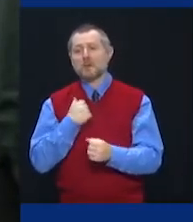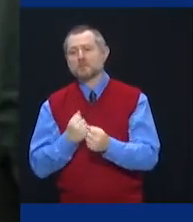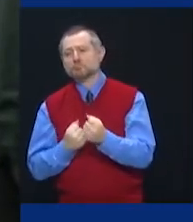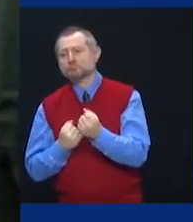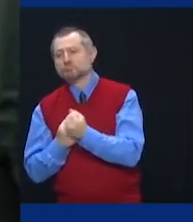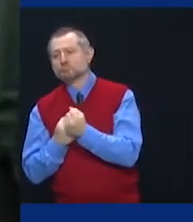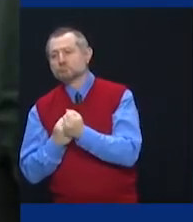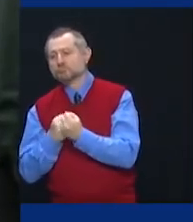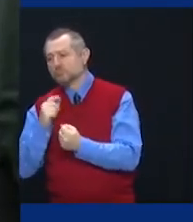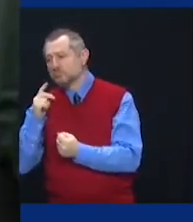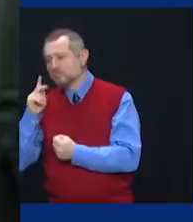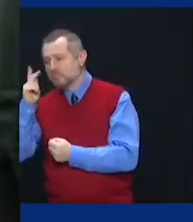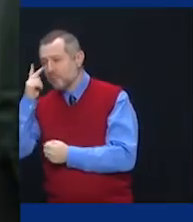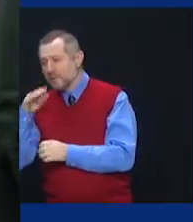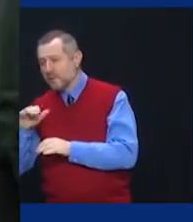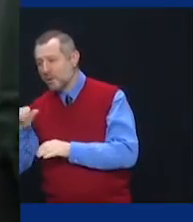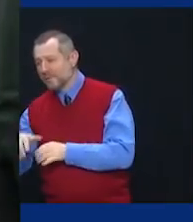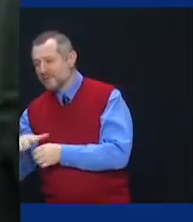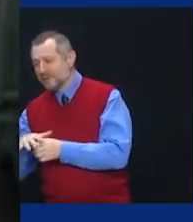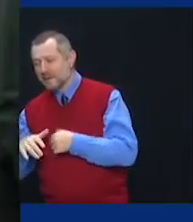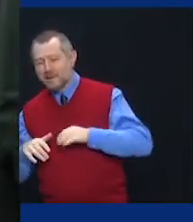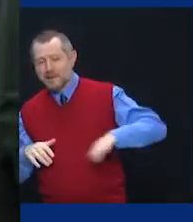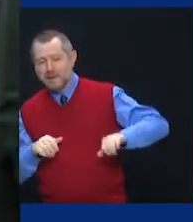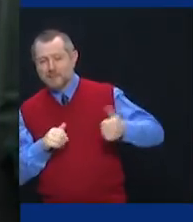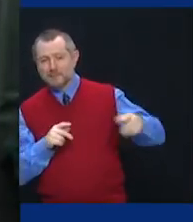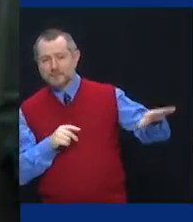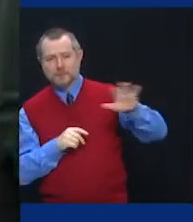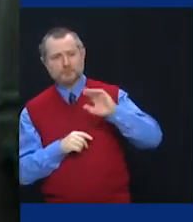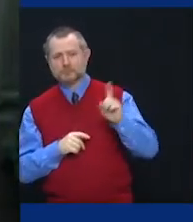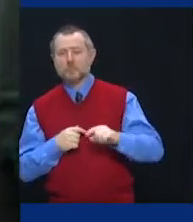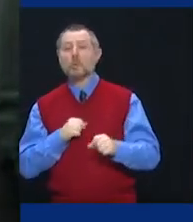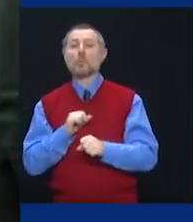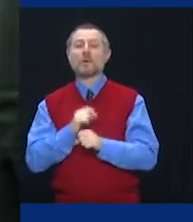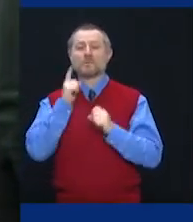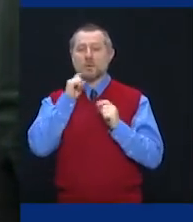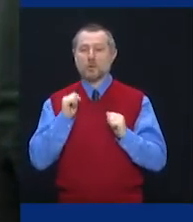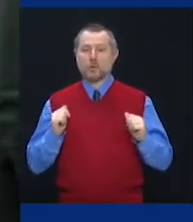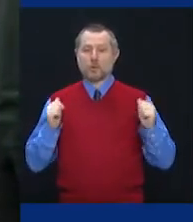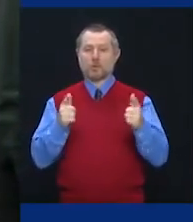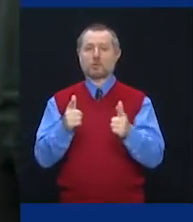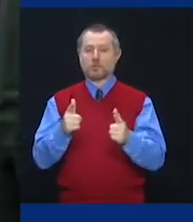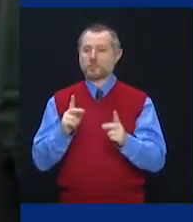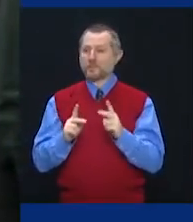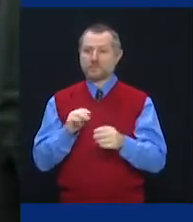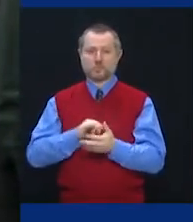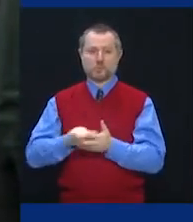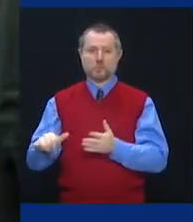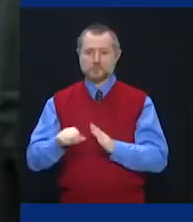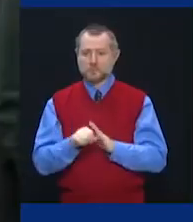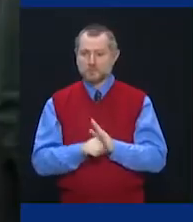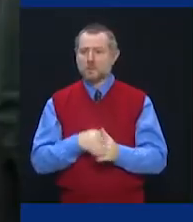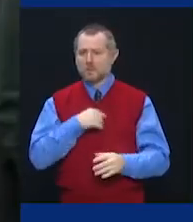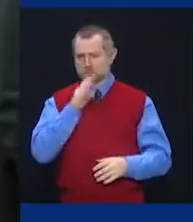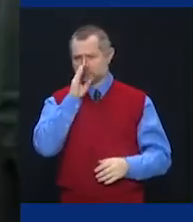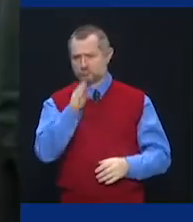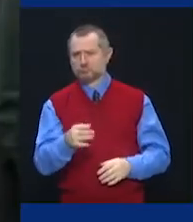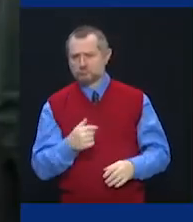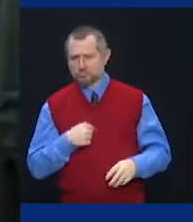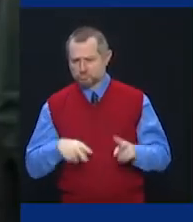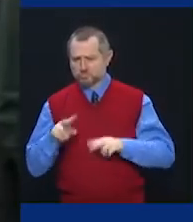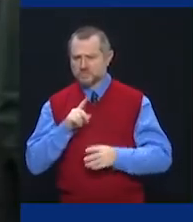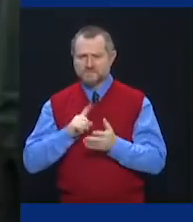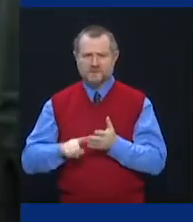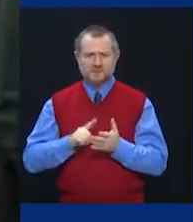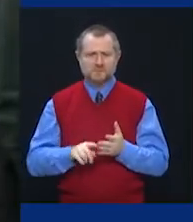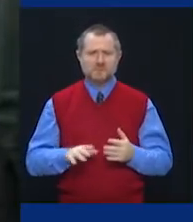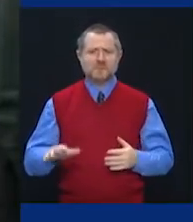in Albany. I work for the people of the state. I am telling you, I have gone through the research. 5 million